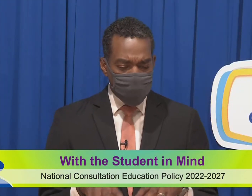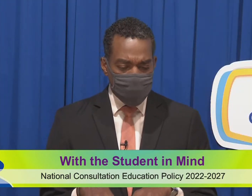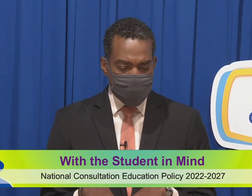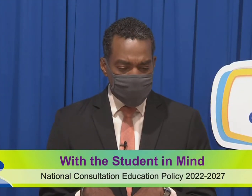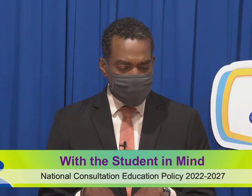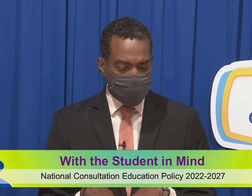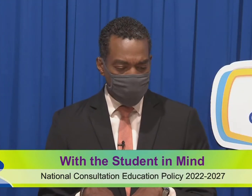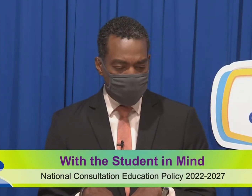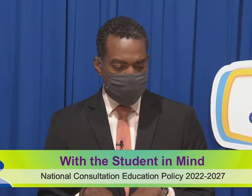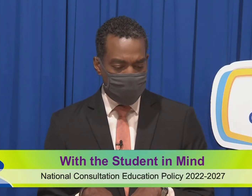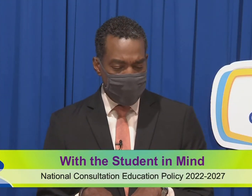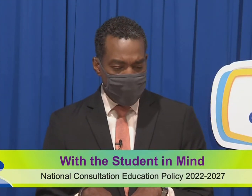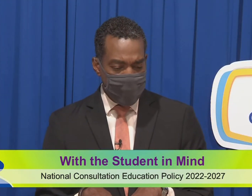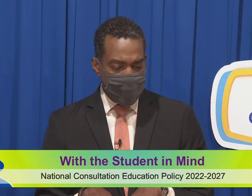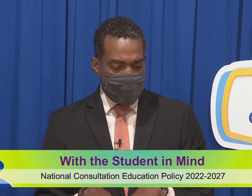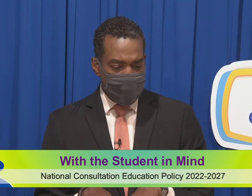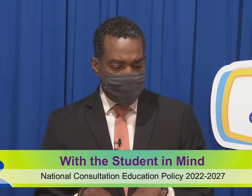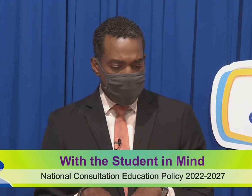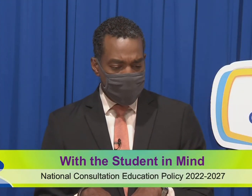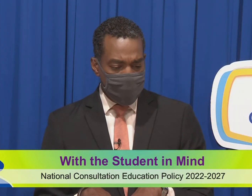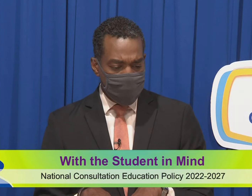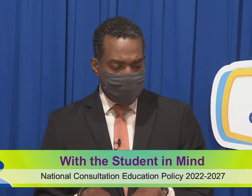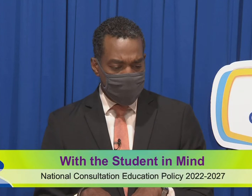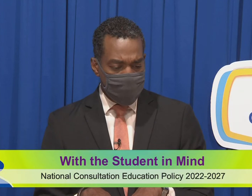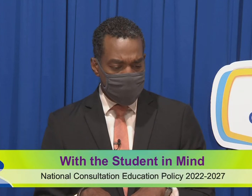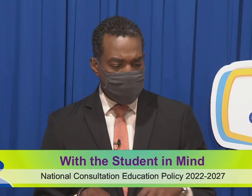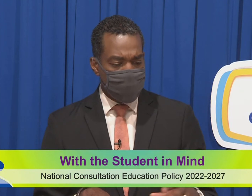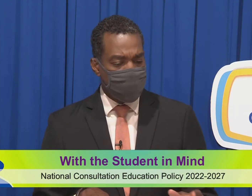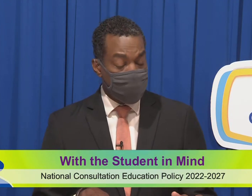Scarrett, one of the things that we